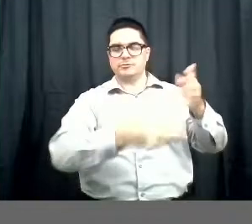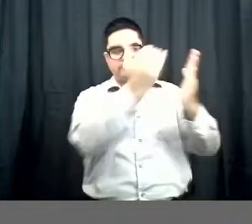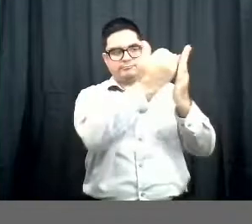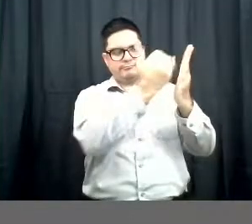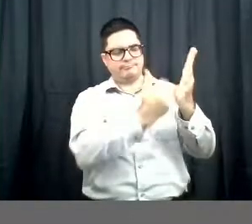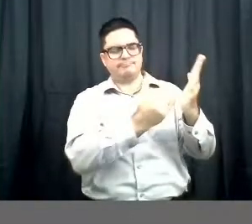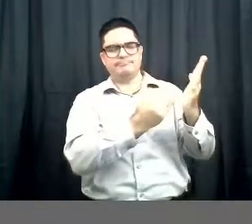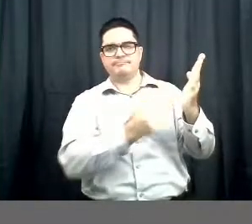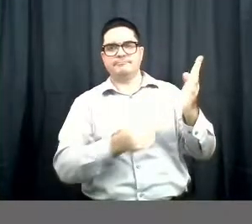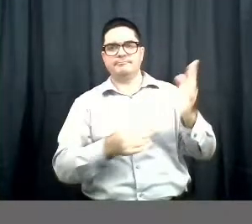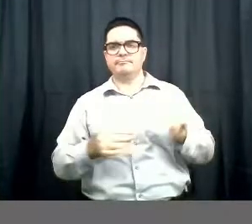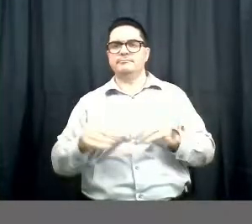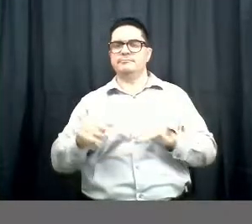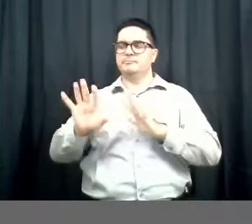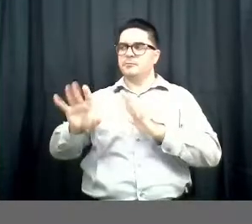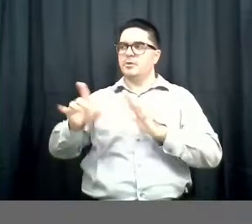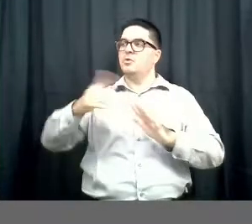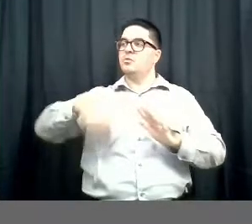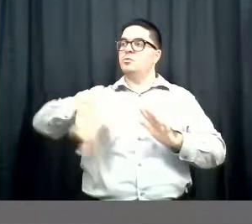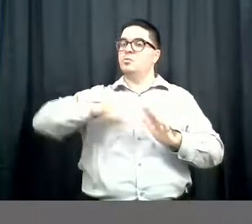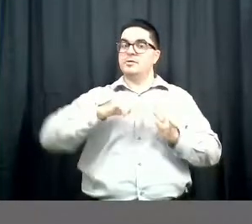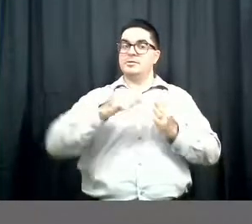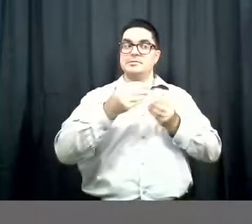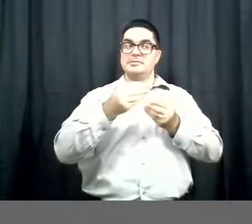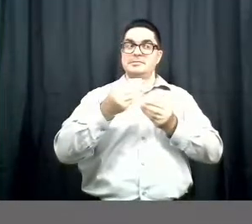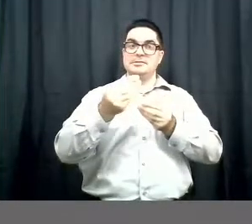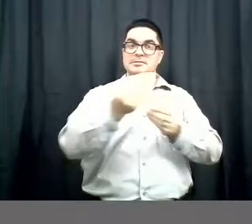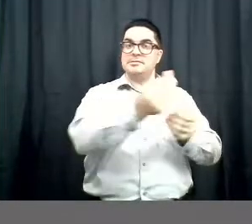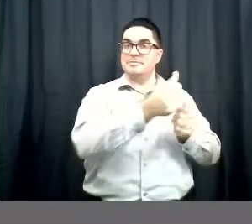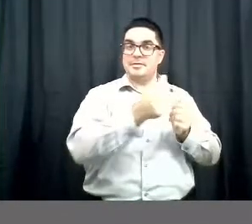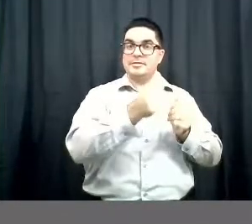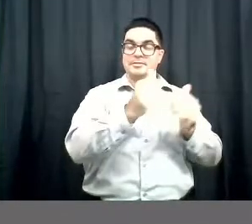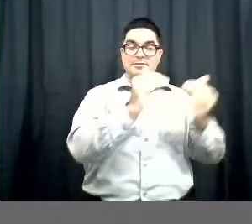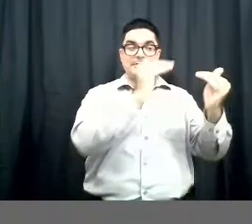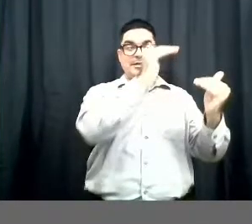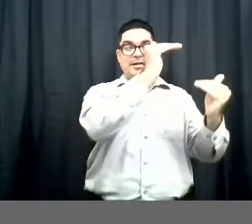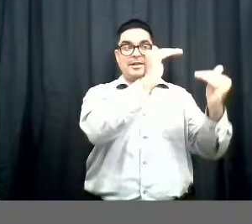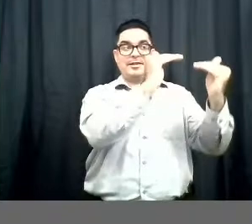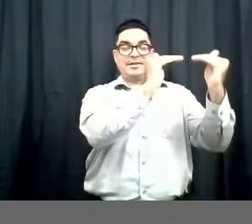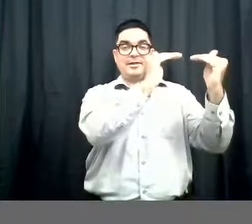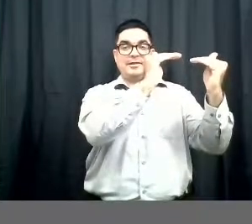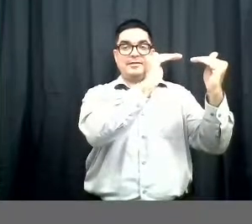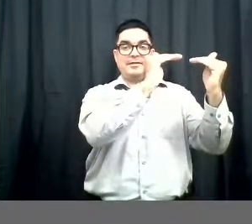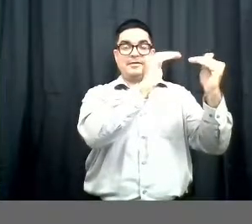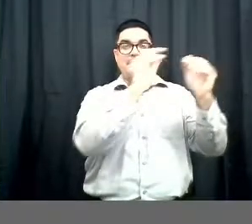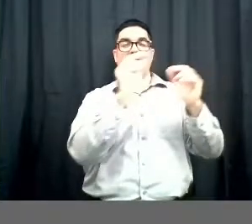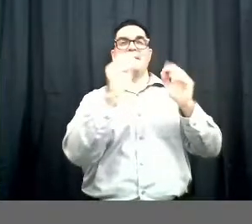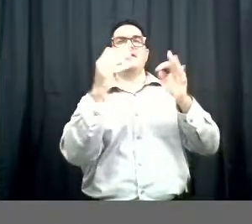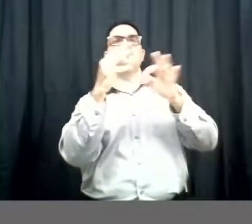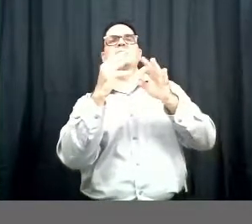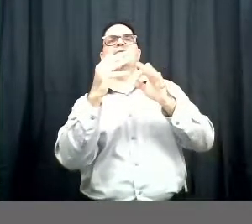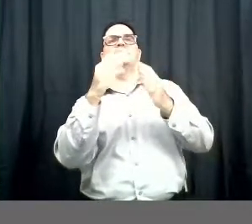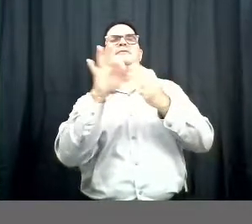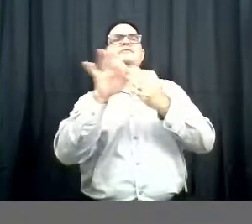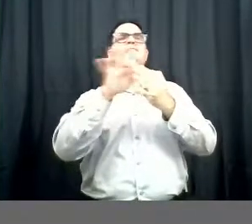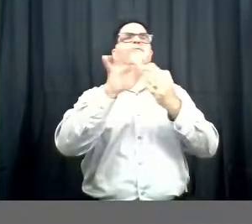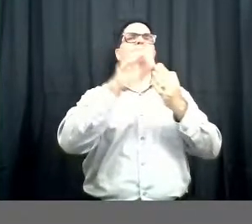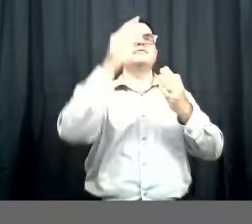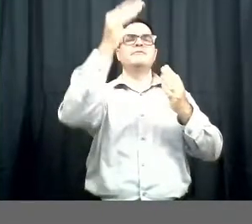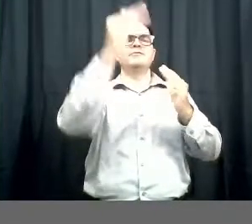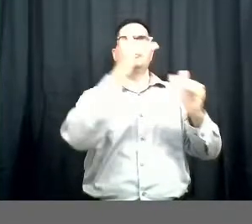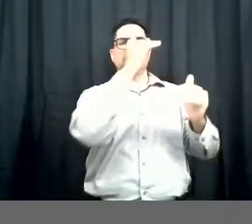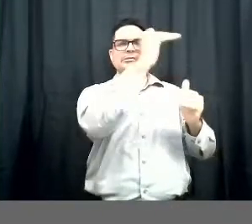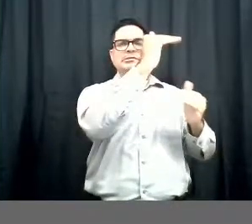a forecast level and not at the overperformance level. So we required cuts to live within a certain